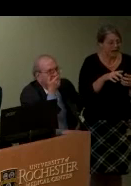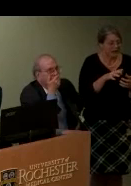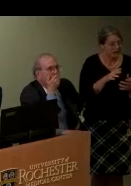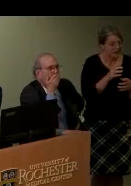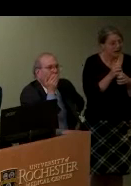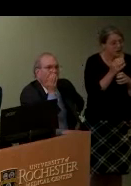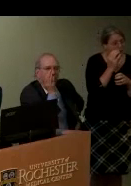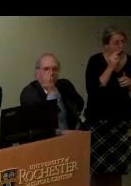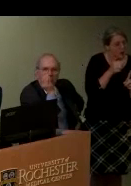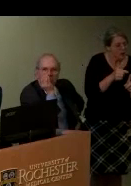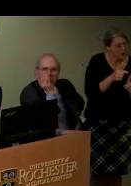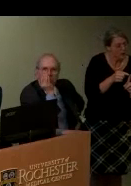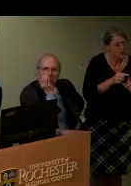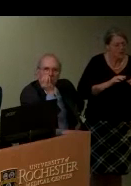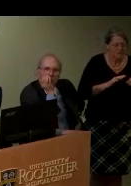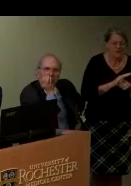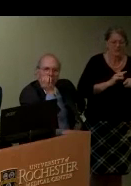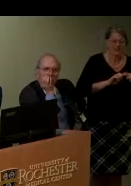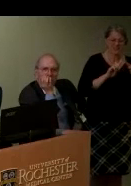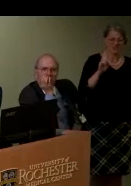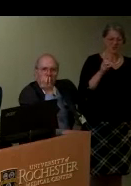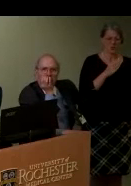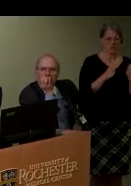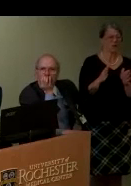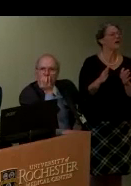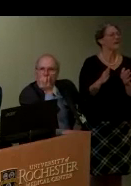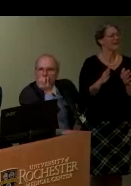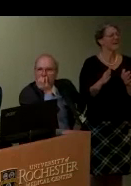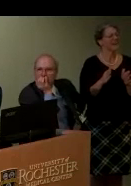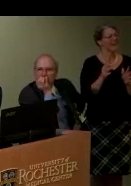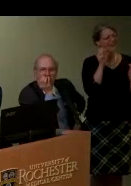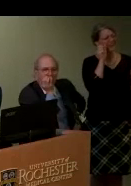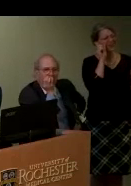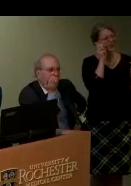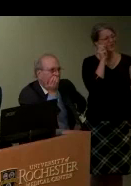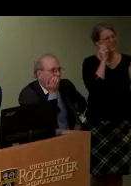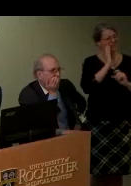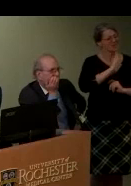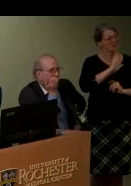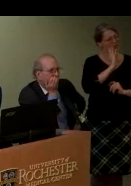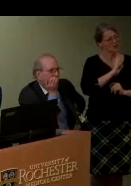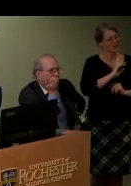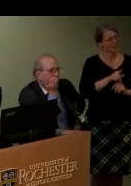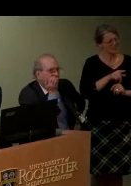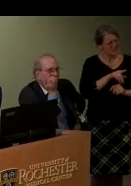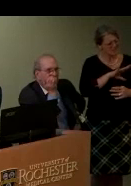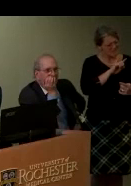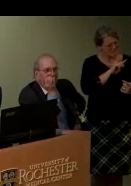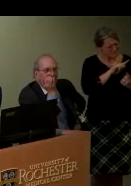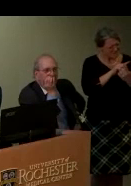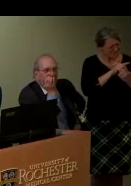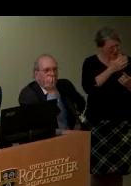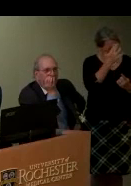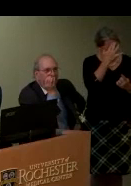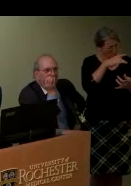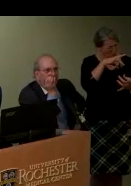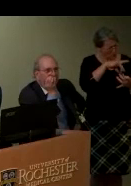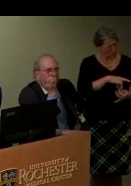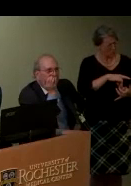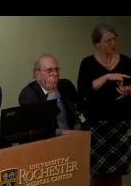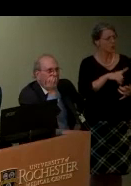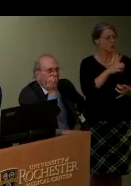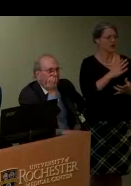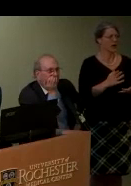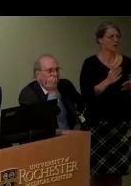him on a completely different level. And it was such an incredible experience to get to know him that way. And the one thing I wanted to